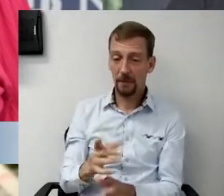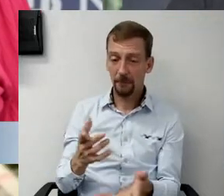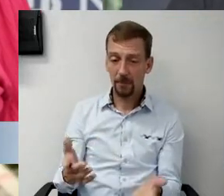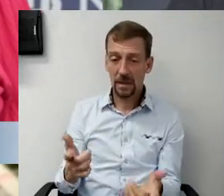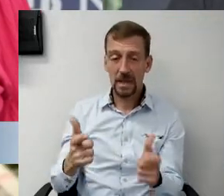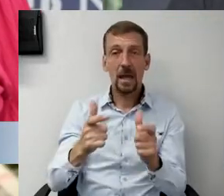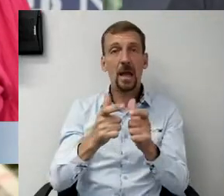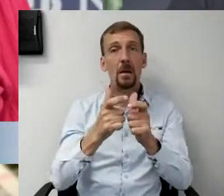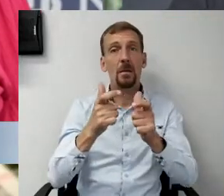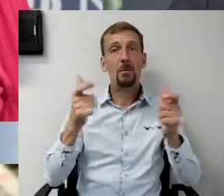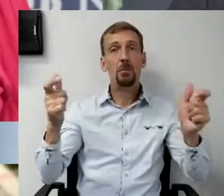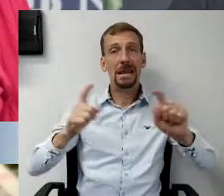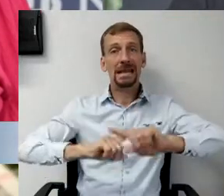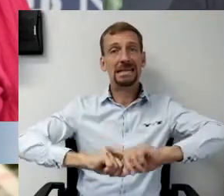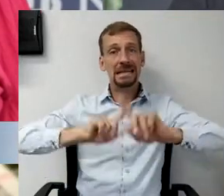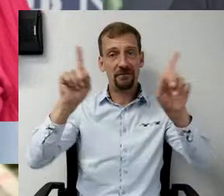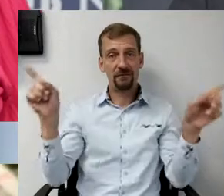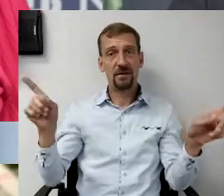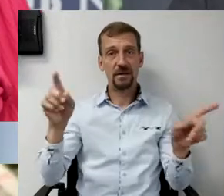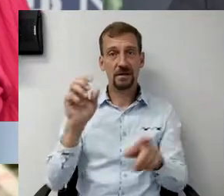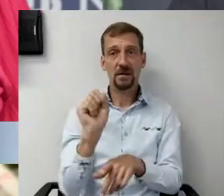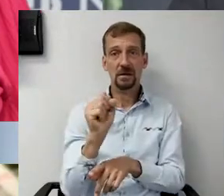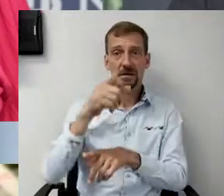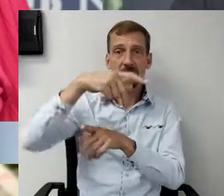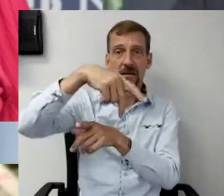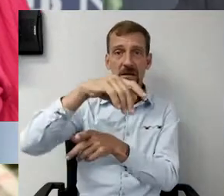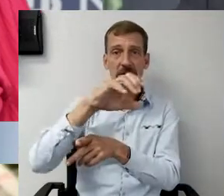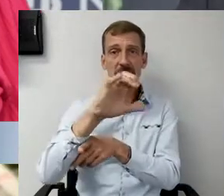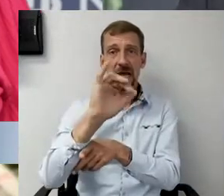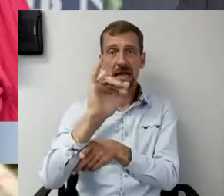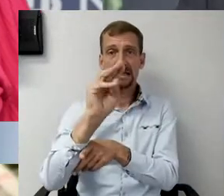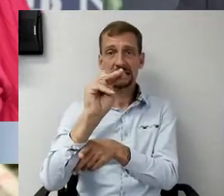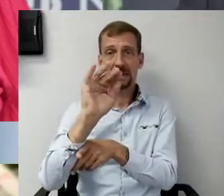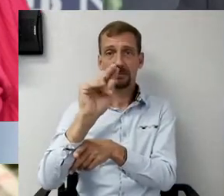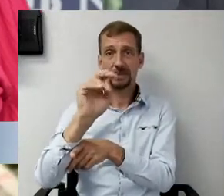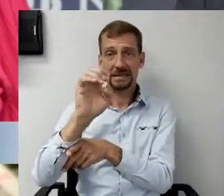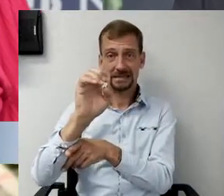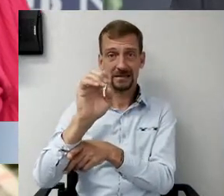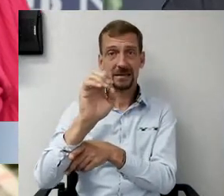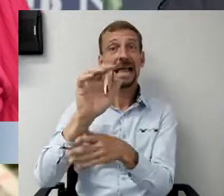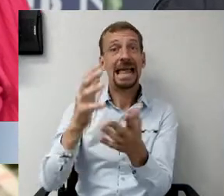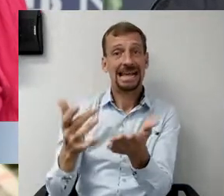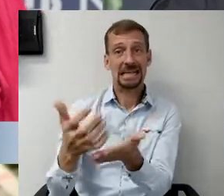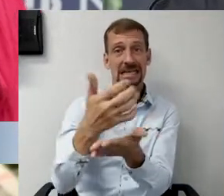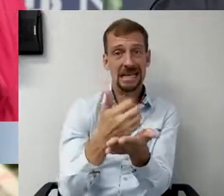there's a big difference between a specimen collection site and a testing site.